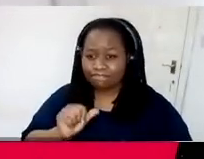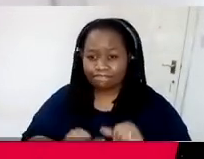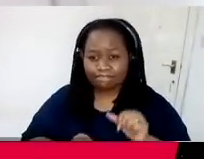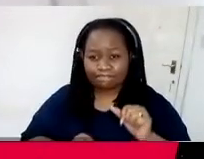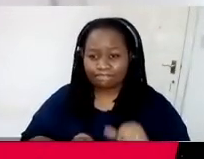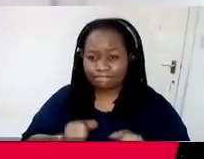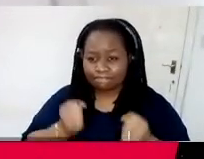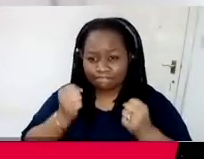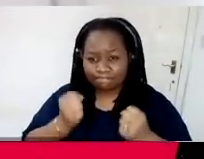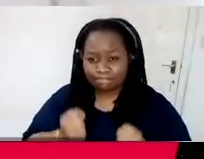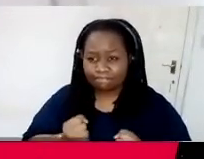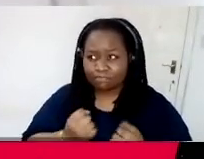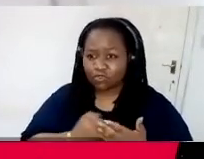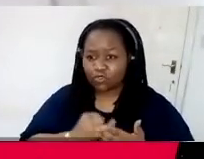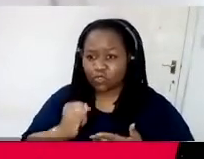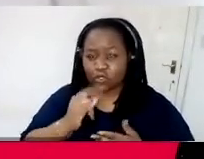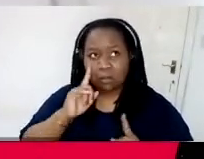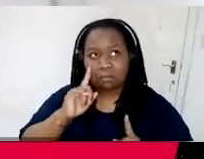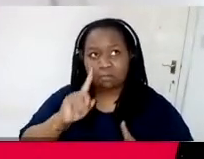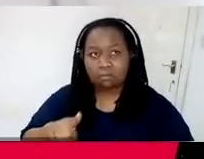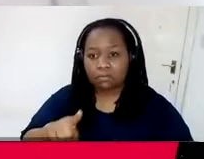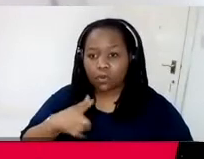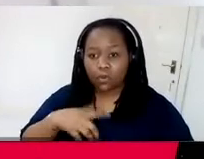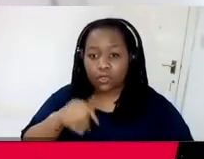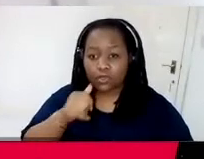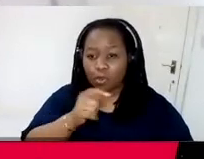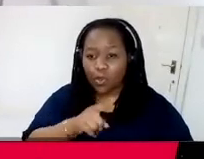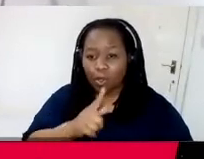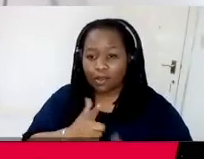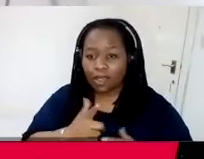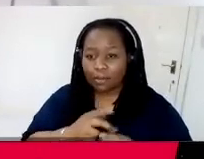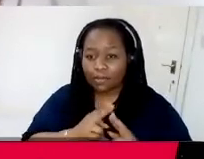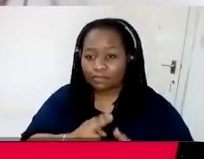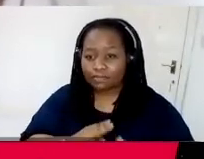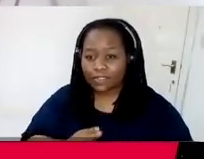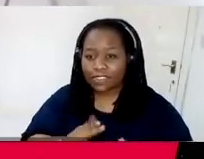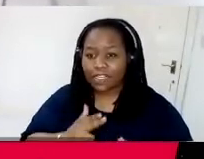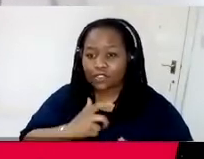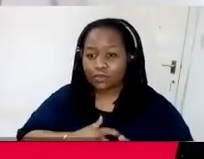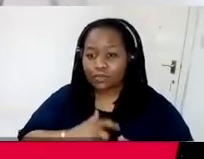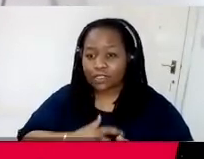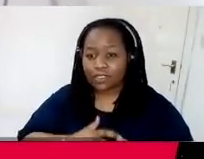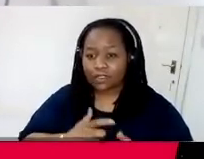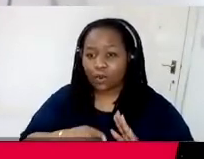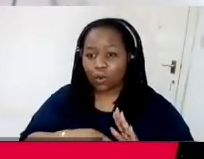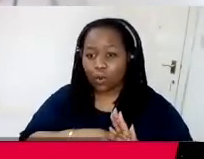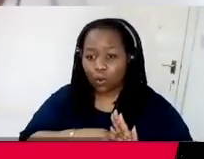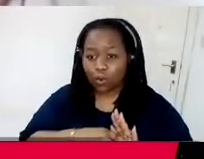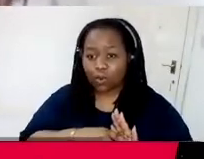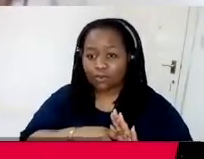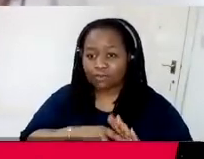refusal to know, failure to know about international humanitarian law violations.